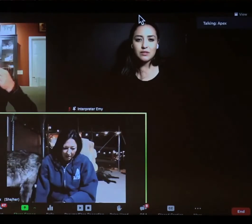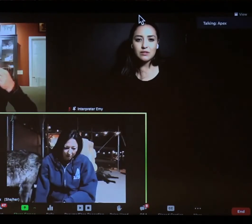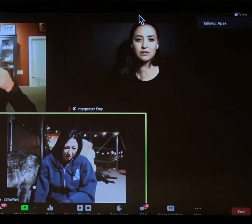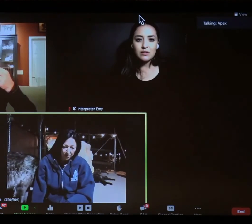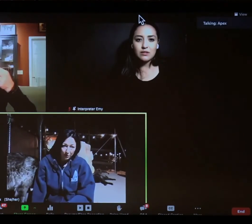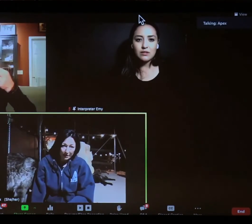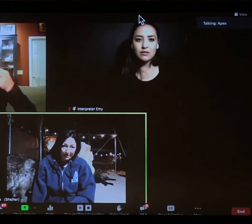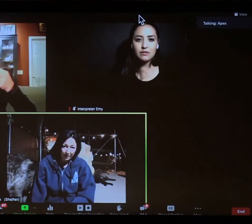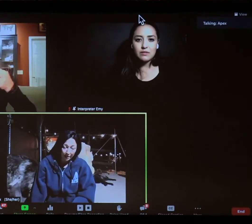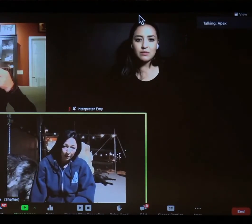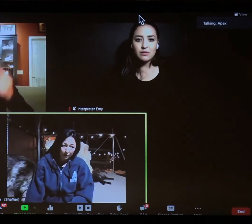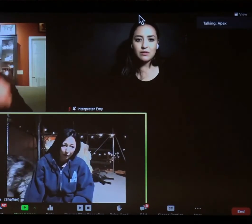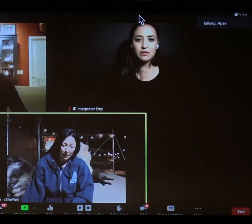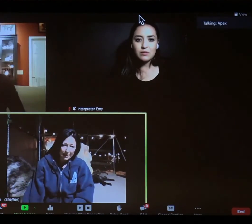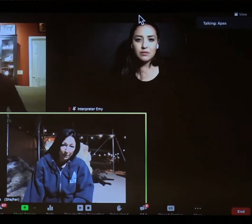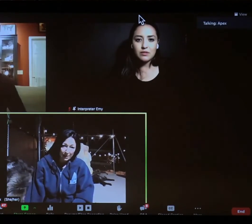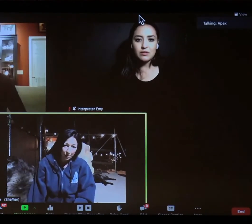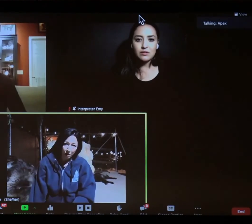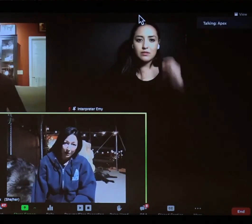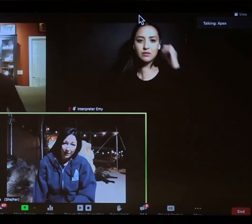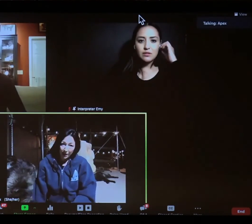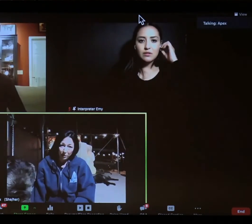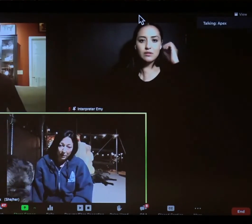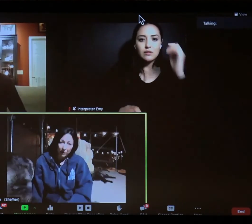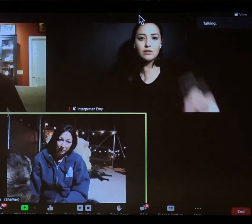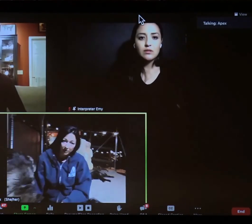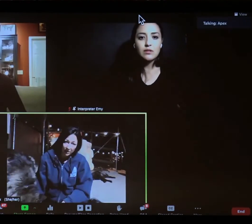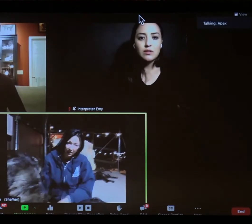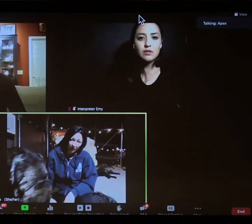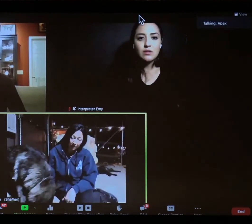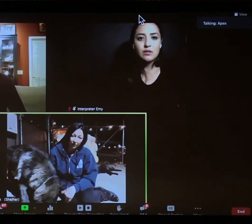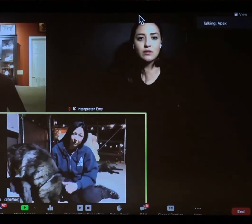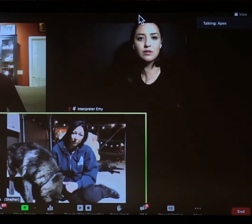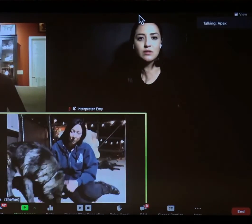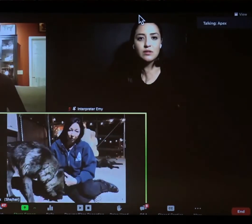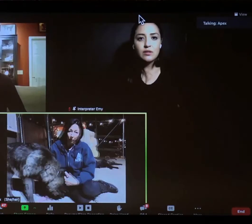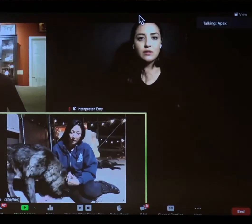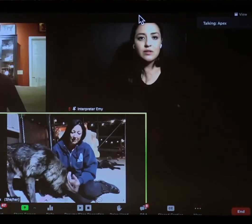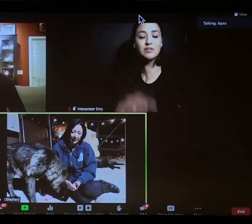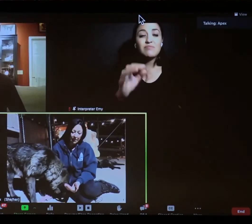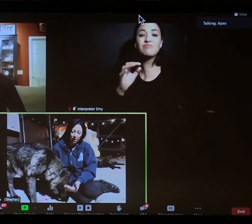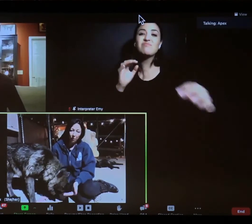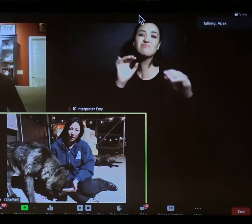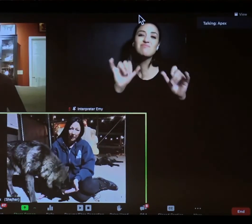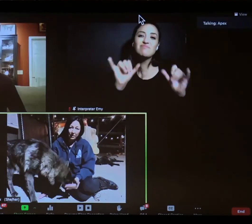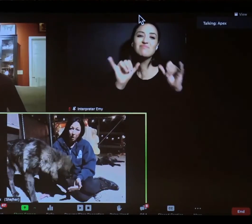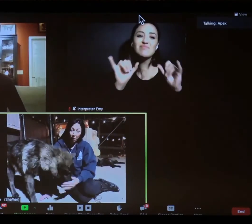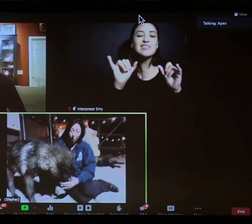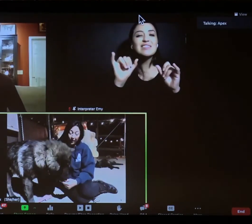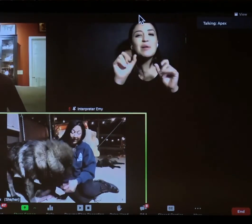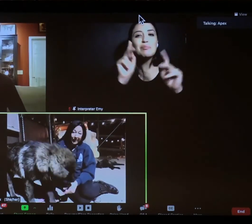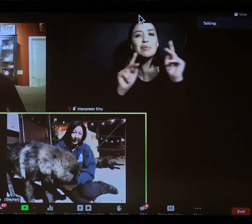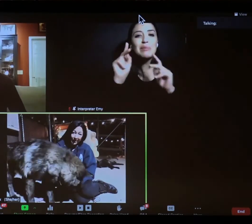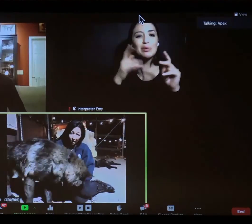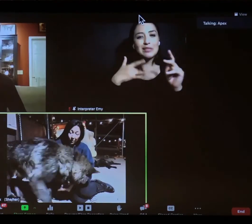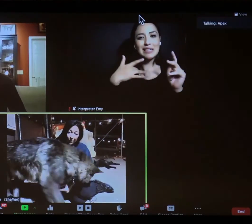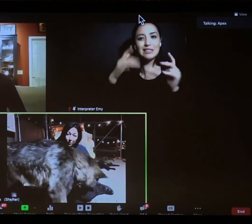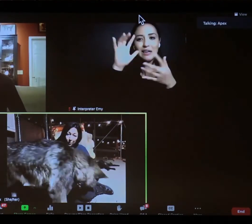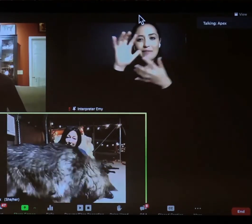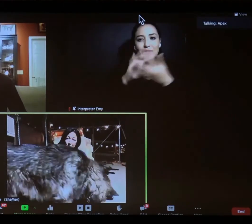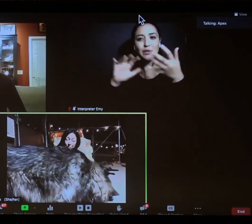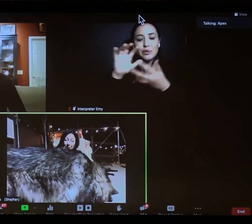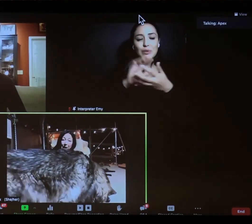do verbalize that message all the time with people if there's any kind of confusion from what they're seeing. We let them know they don't make good